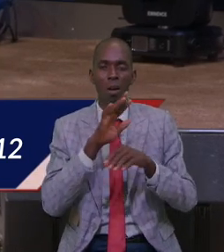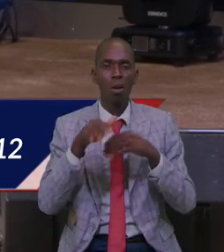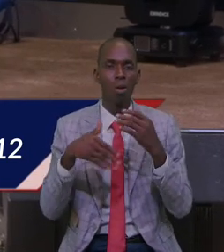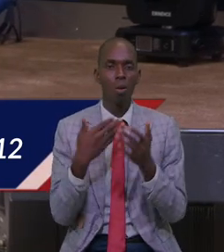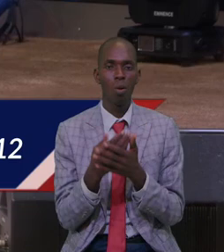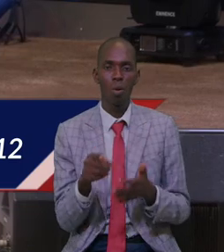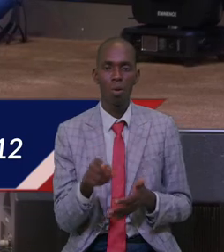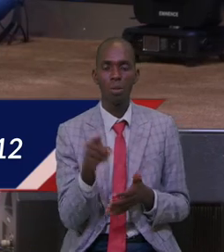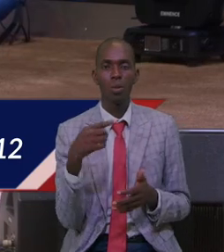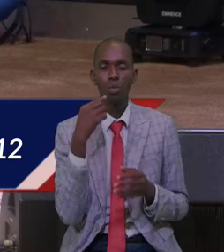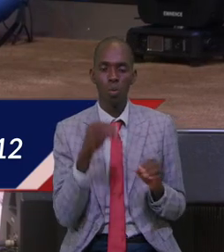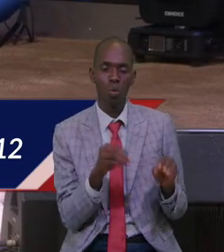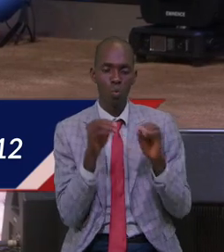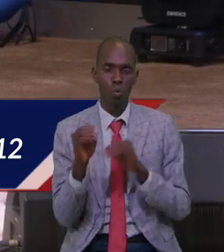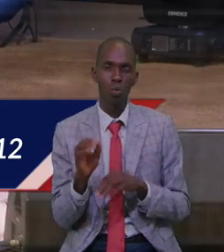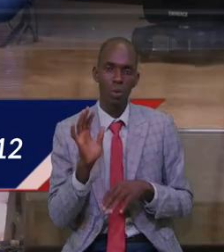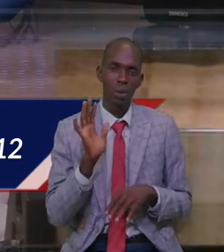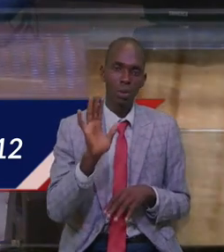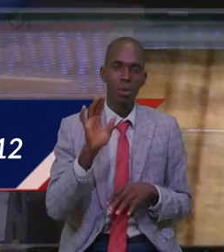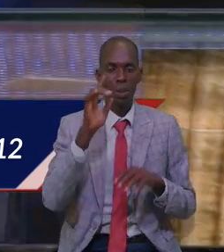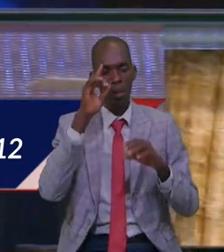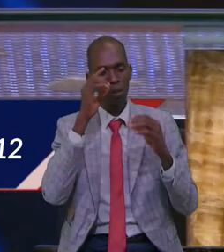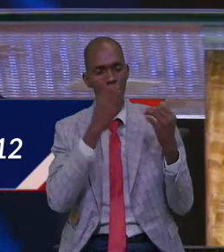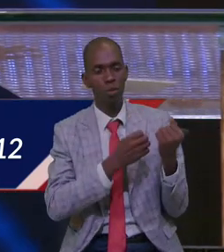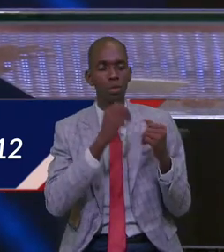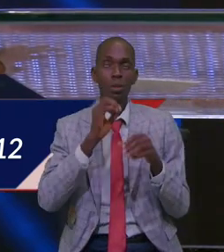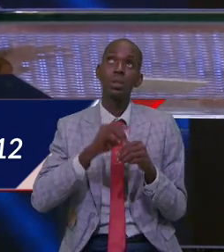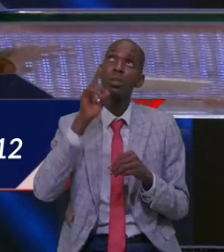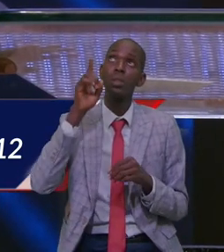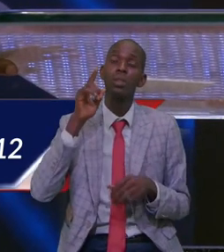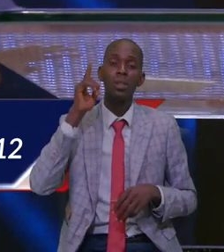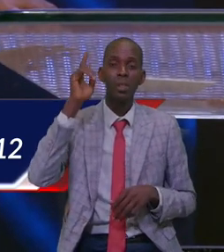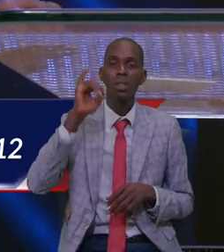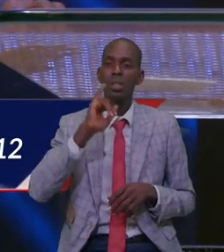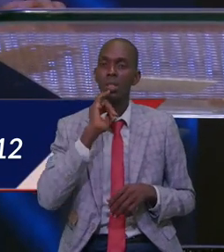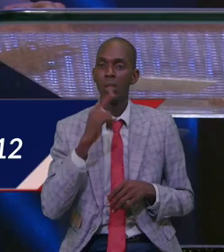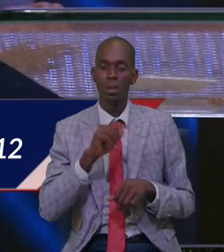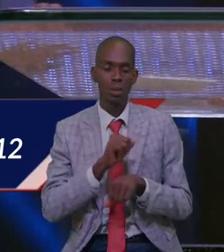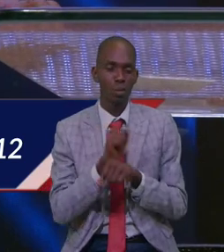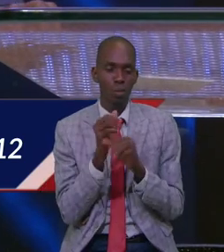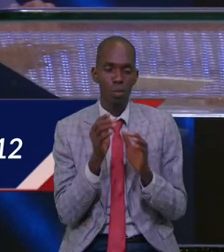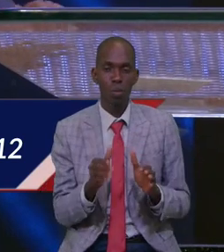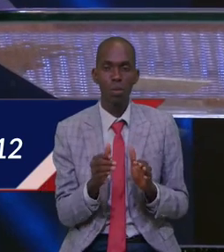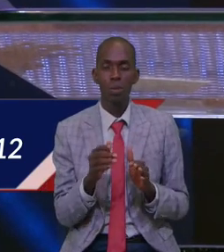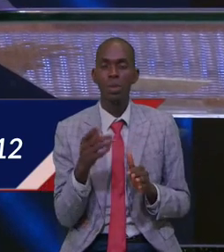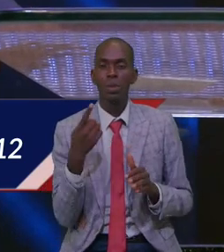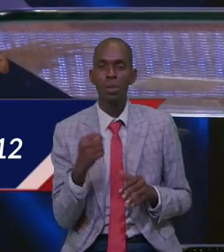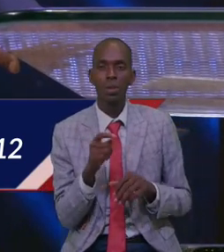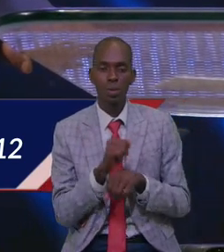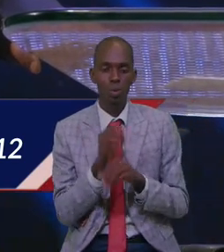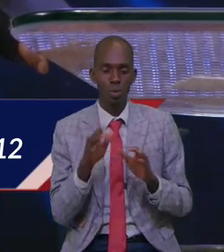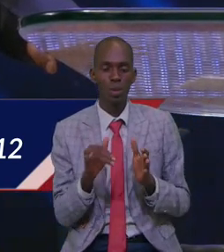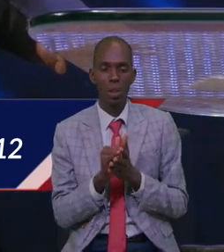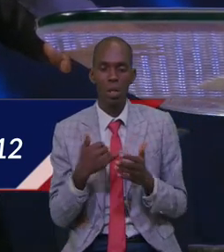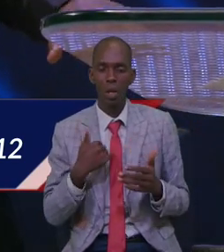put their trust in him. He is the stone. He is the stone that will be cut